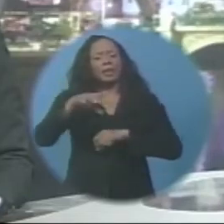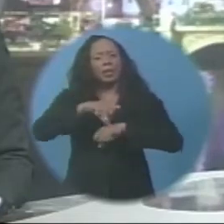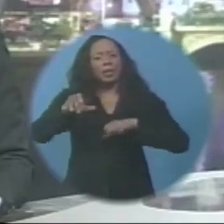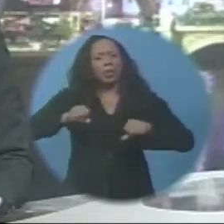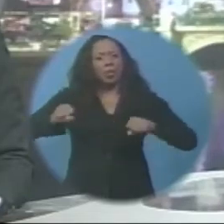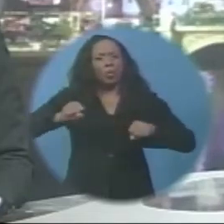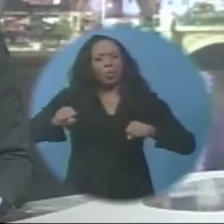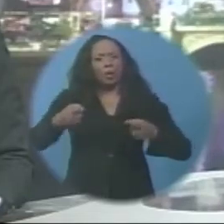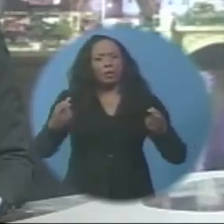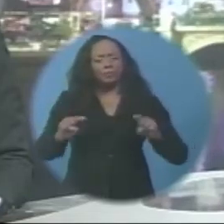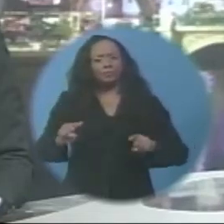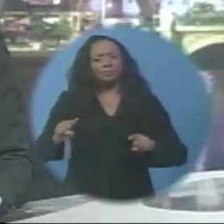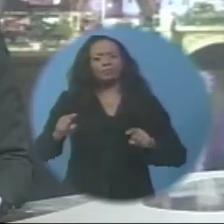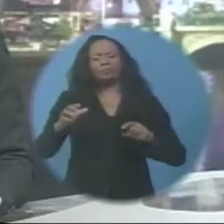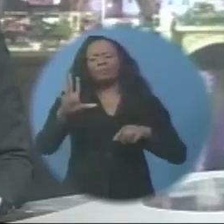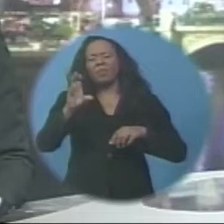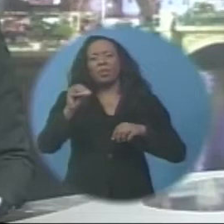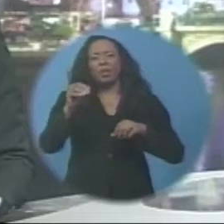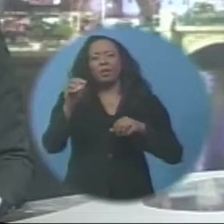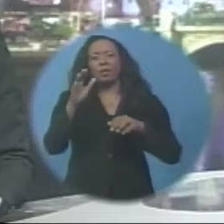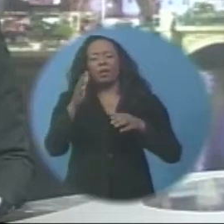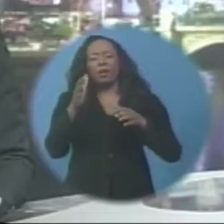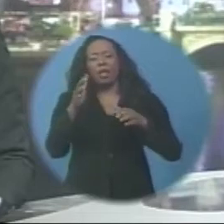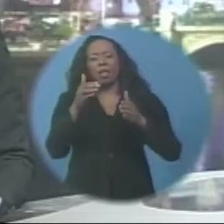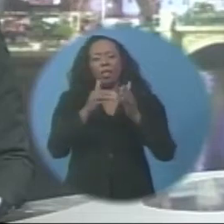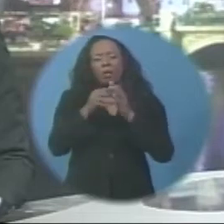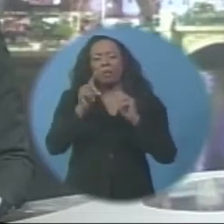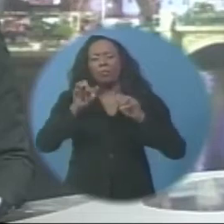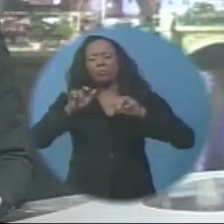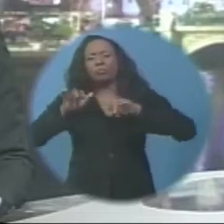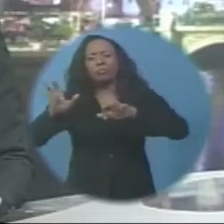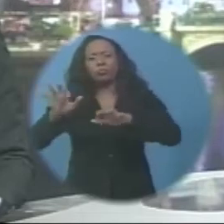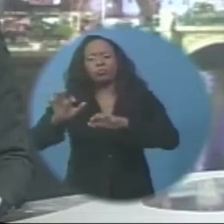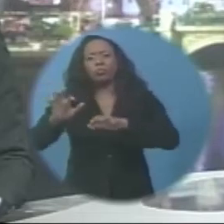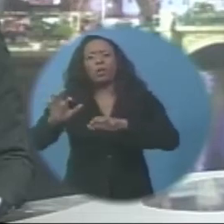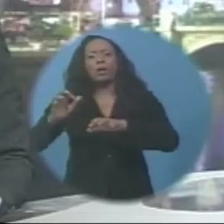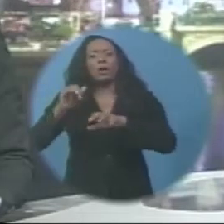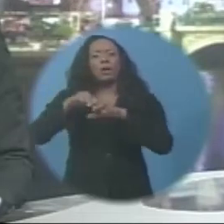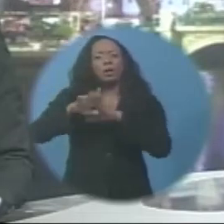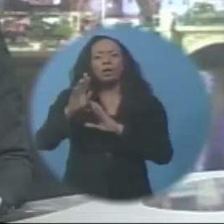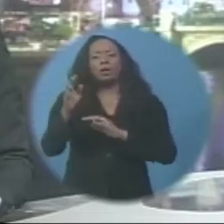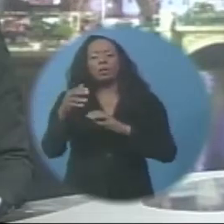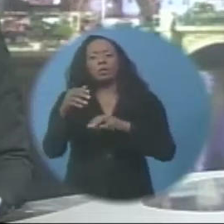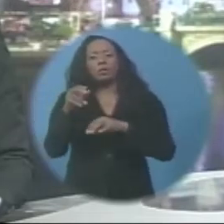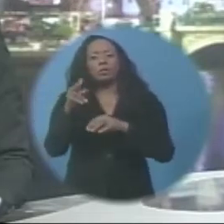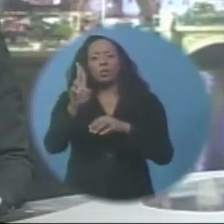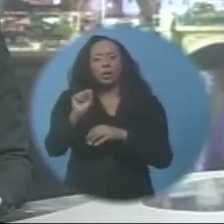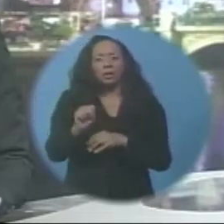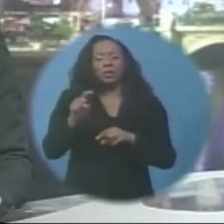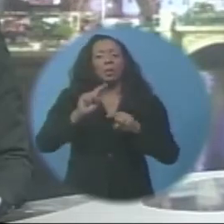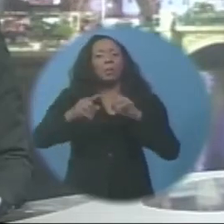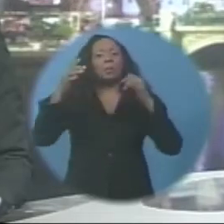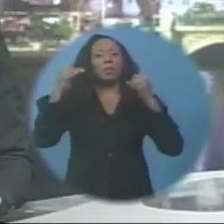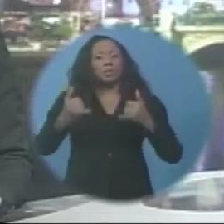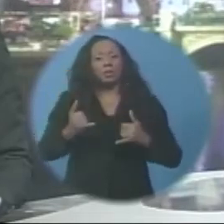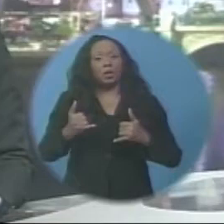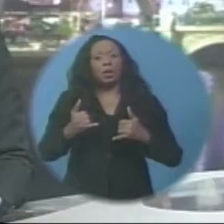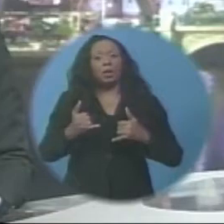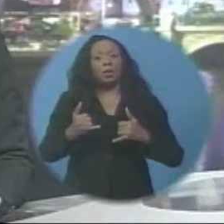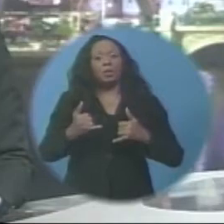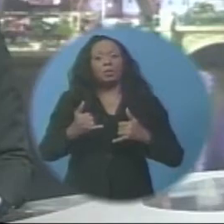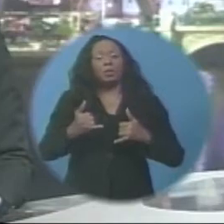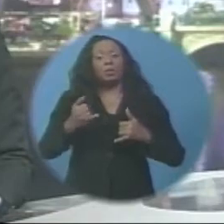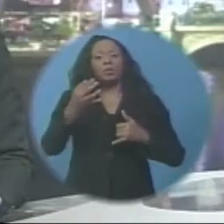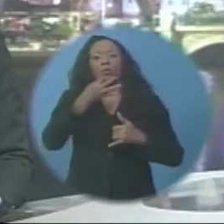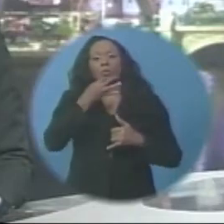deported starting July 2019. Speaking on CBC's Walter Point 2 program, host Walter Maloney says many of them would have started to